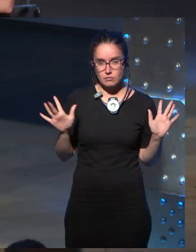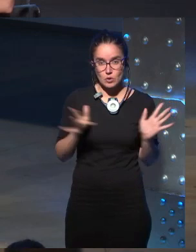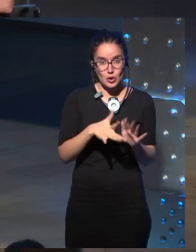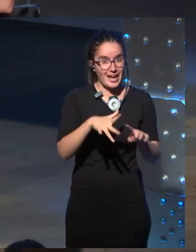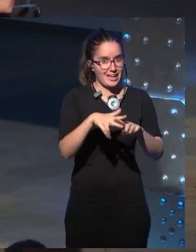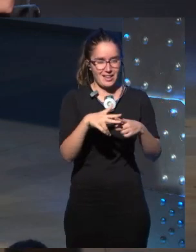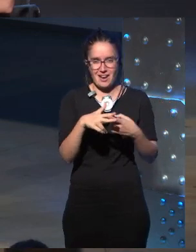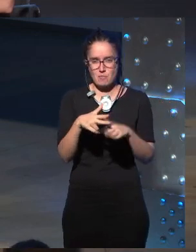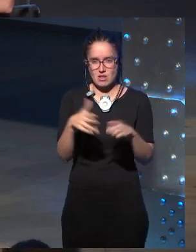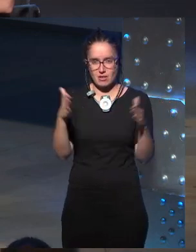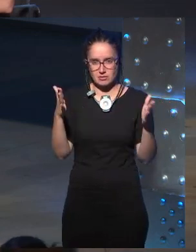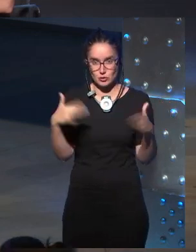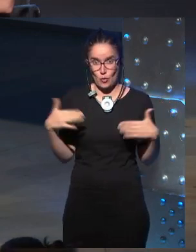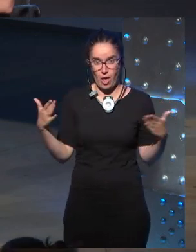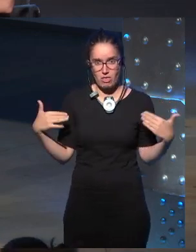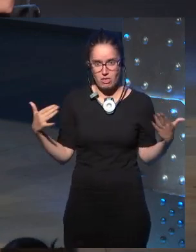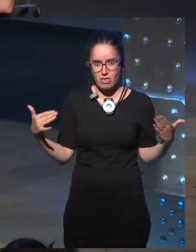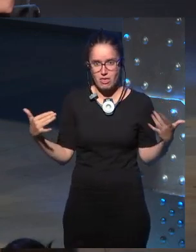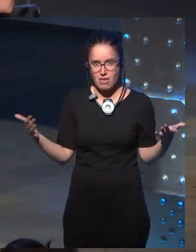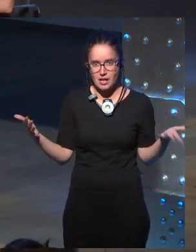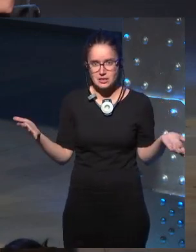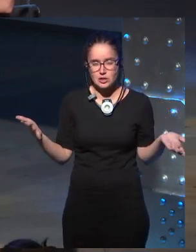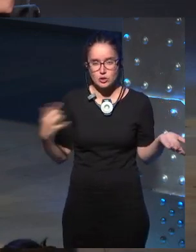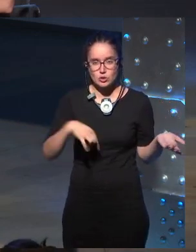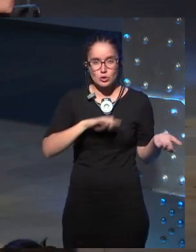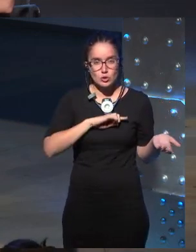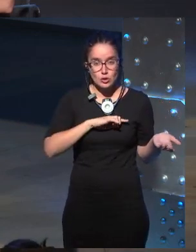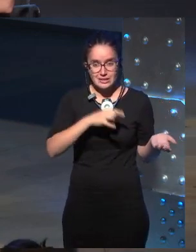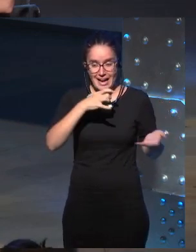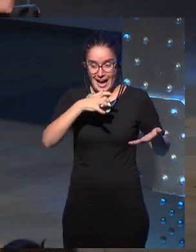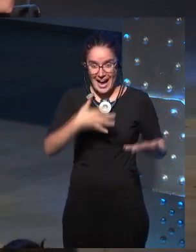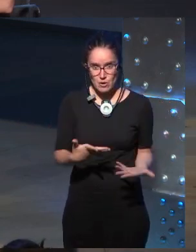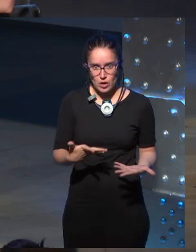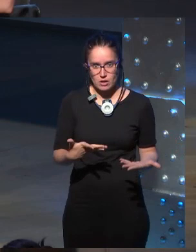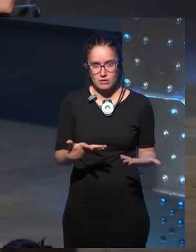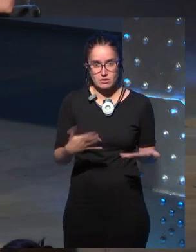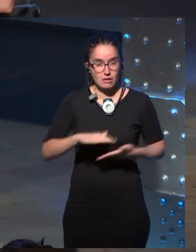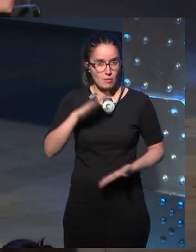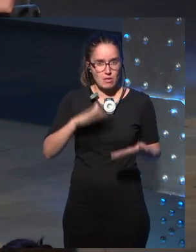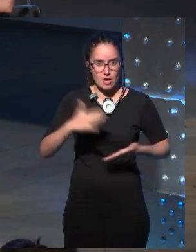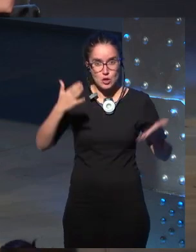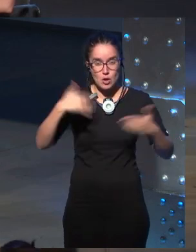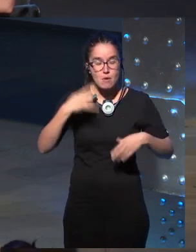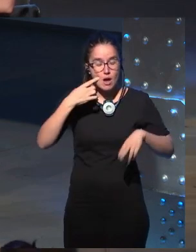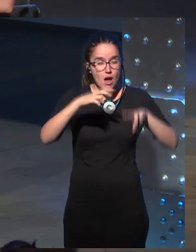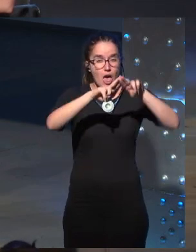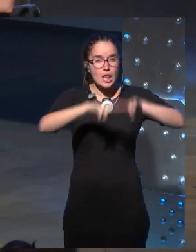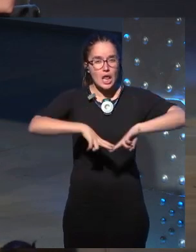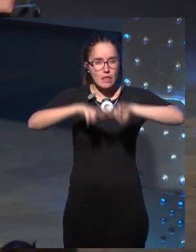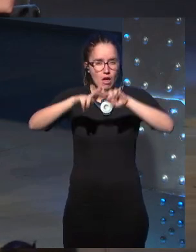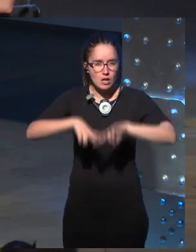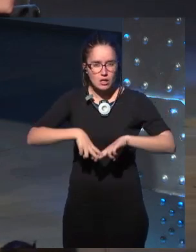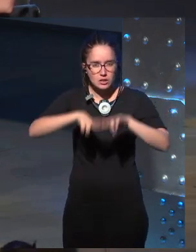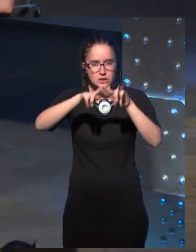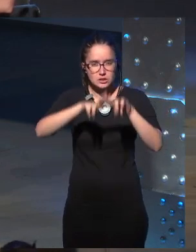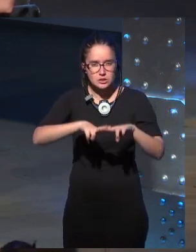long. We are not, as of today, able to look at the ground of another planet.